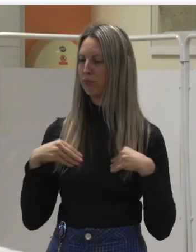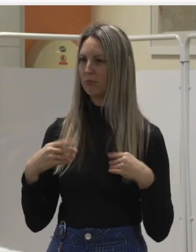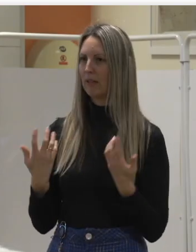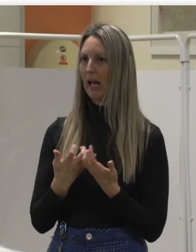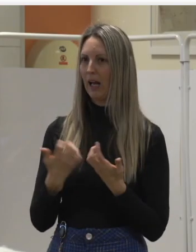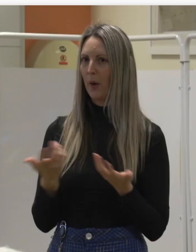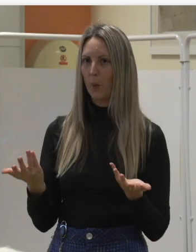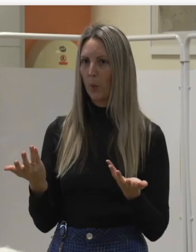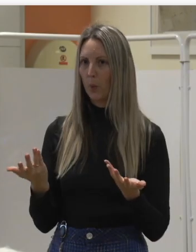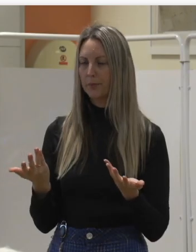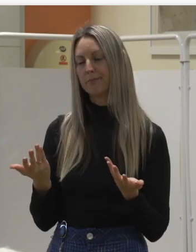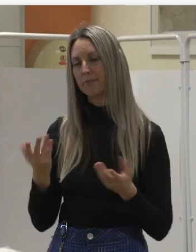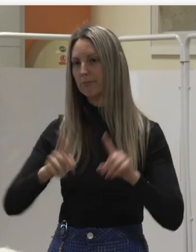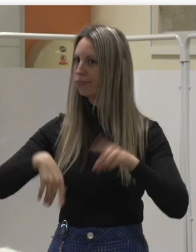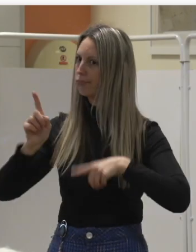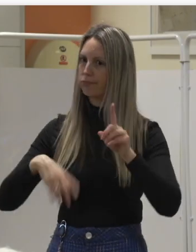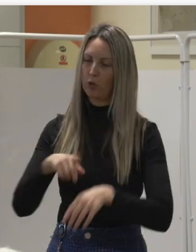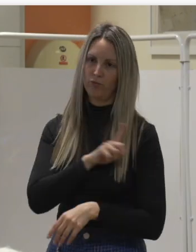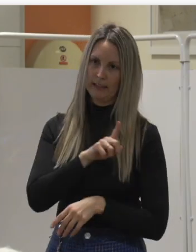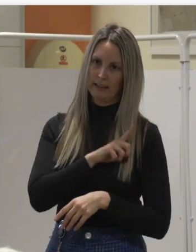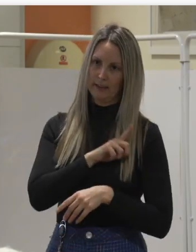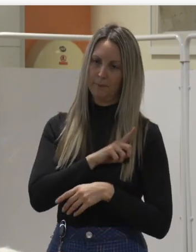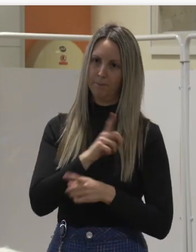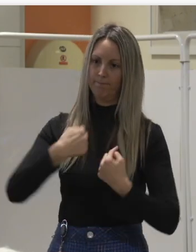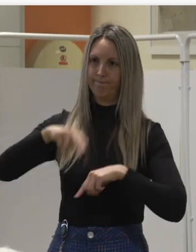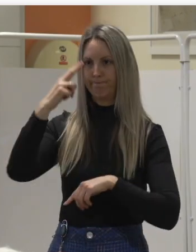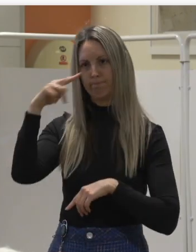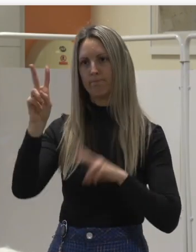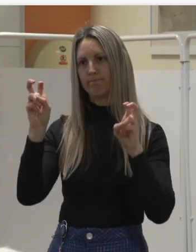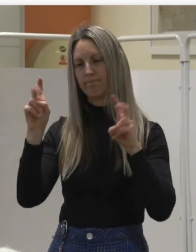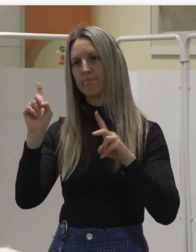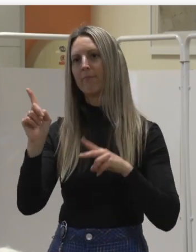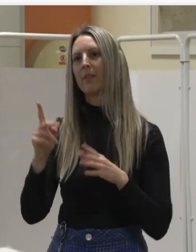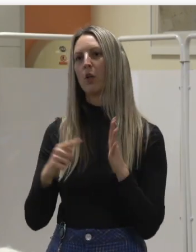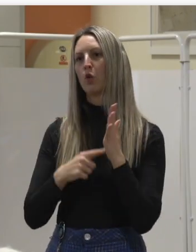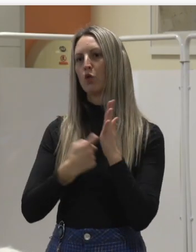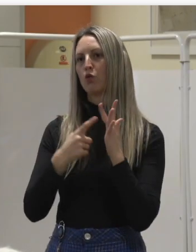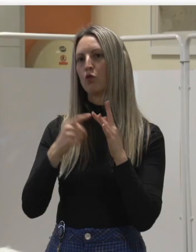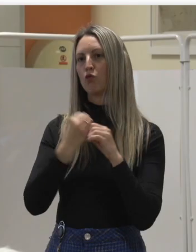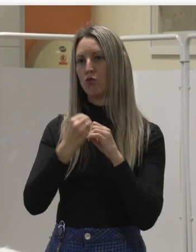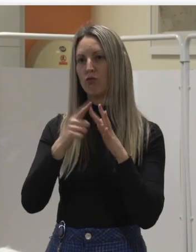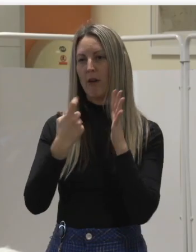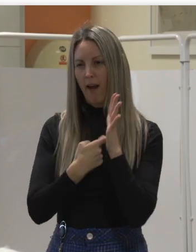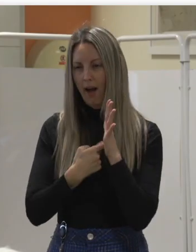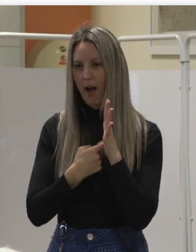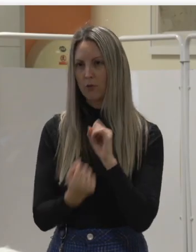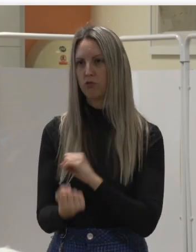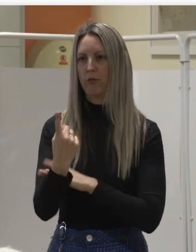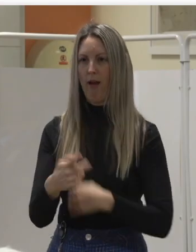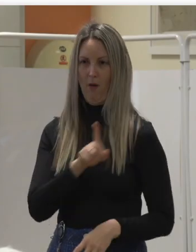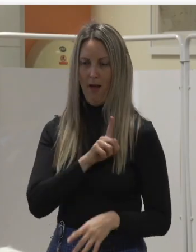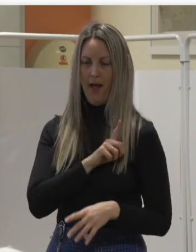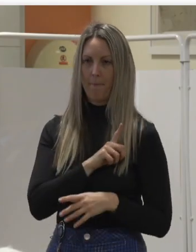There may be multiple factors, and we call them as triggers. And it could be a trauma, a physical